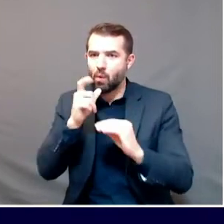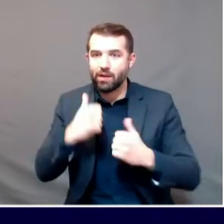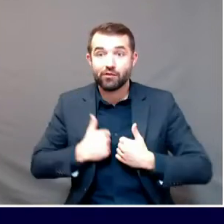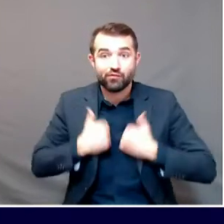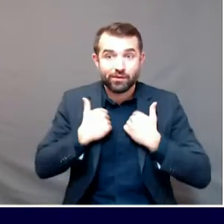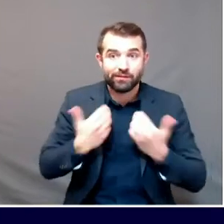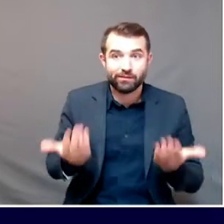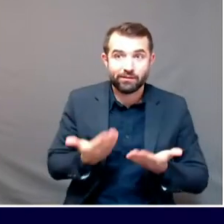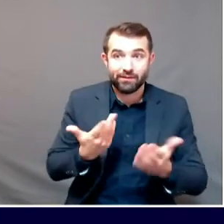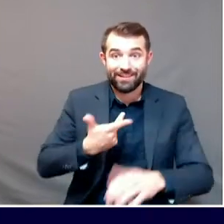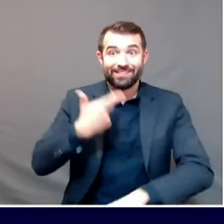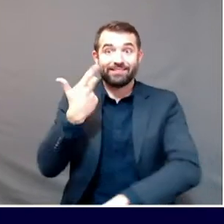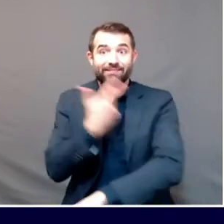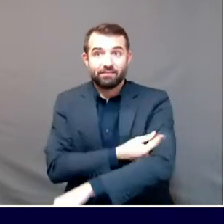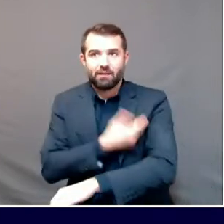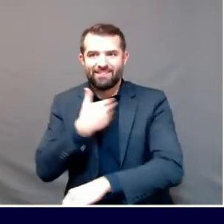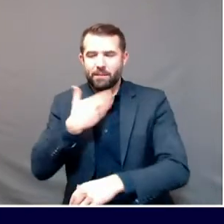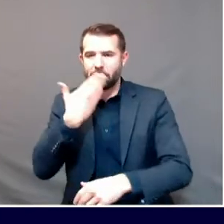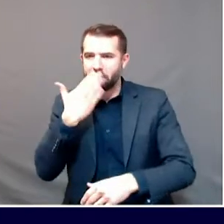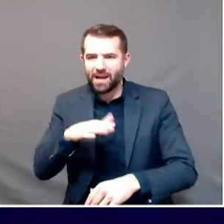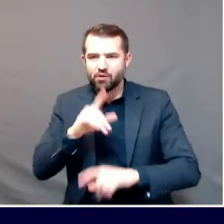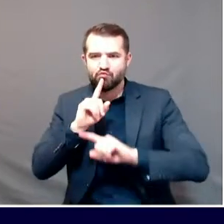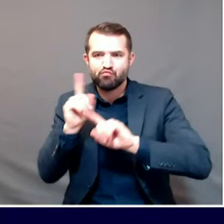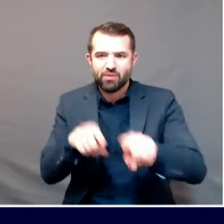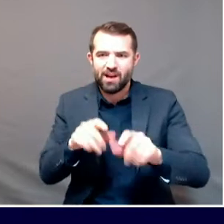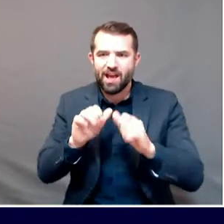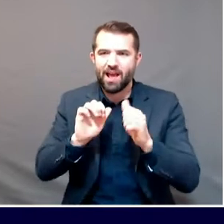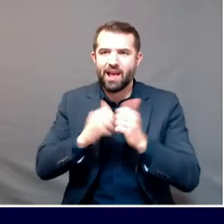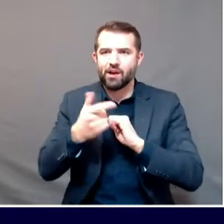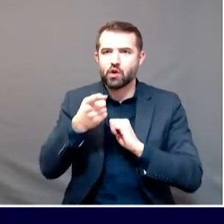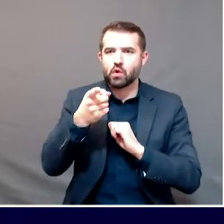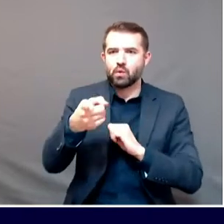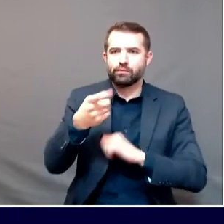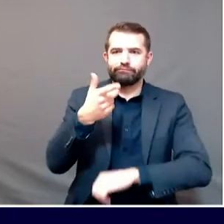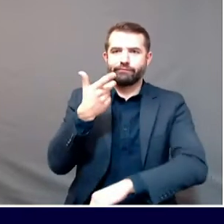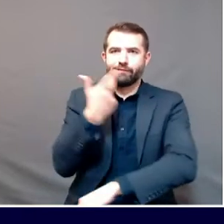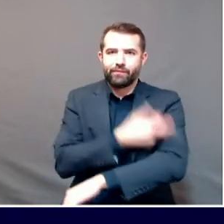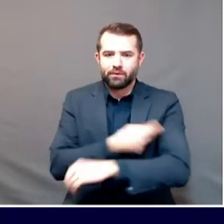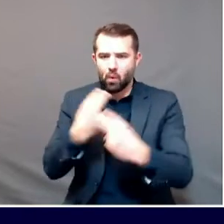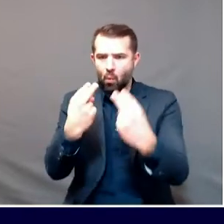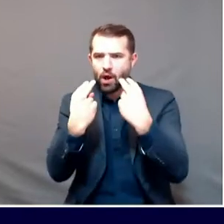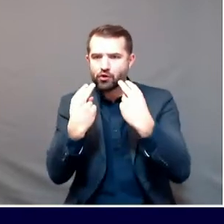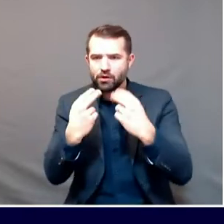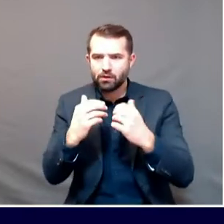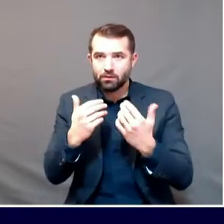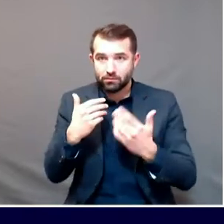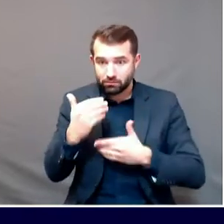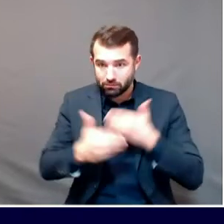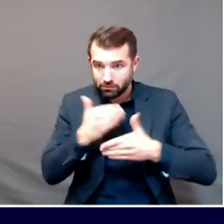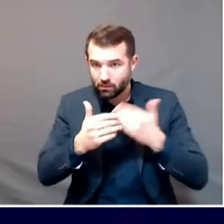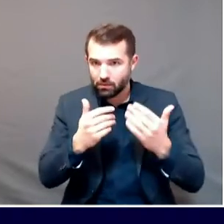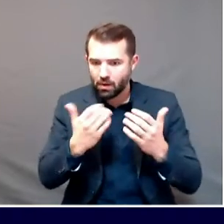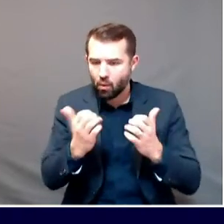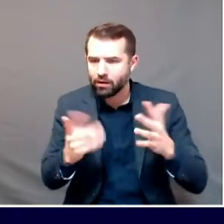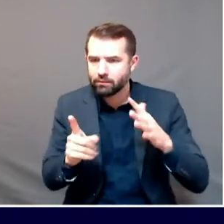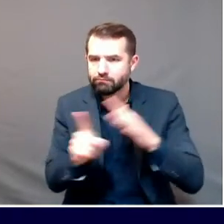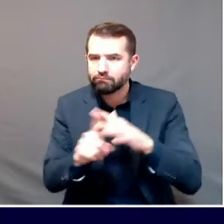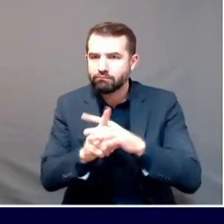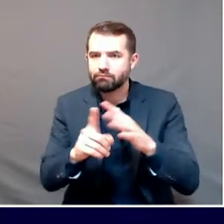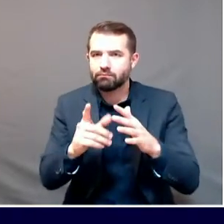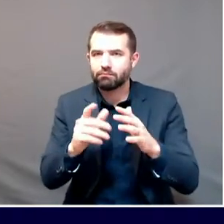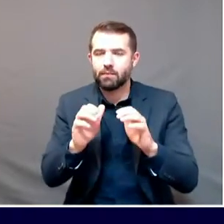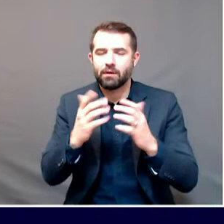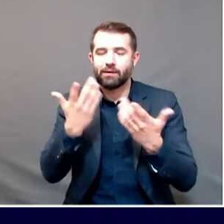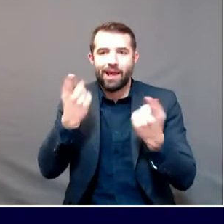events and what to look out for and the likelihood that they could occur? Sure.